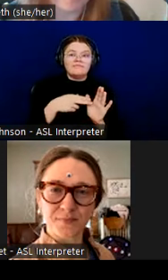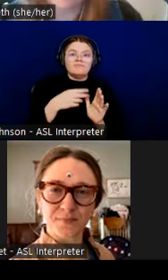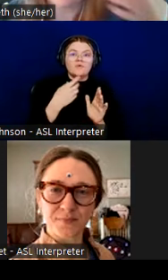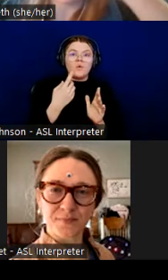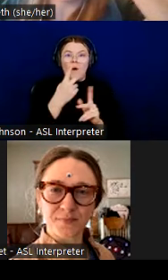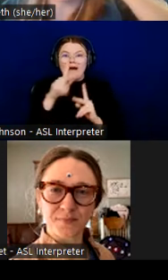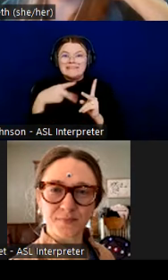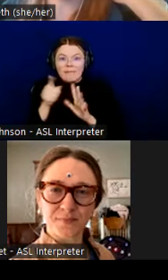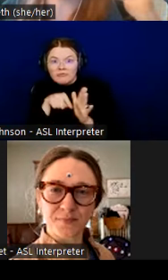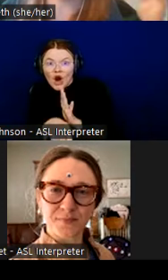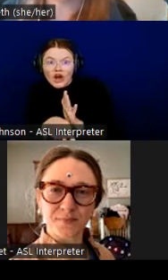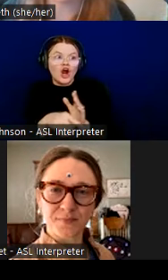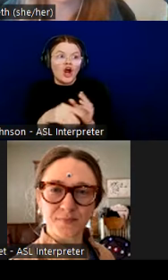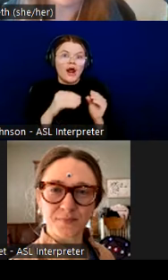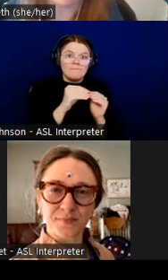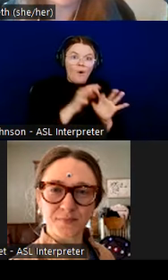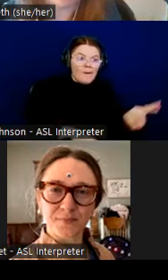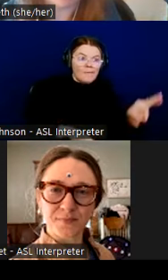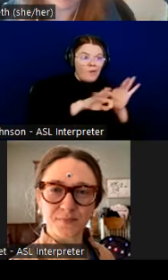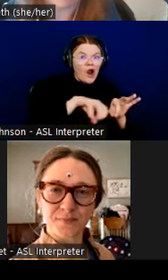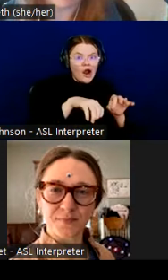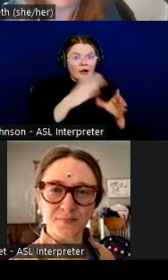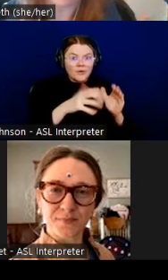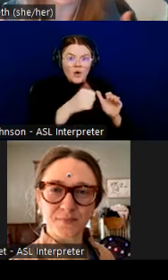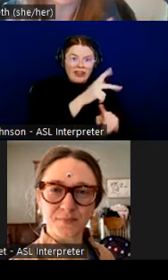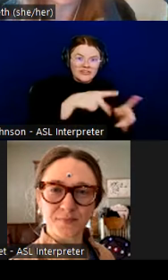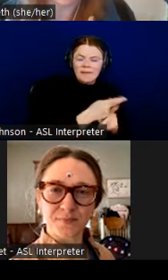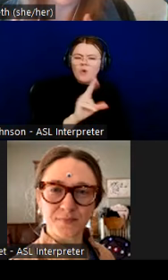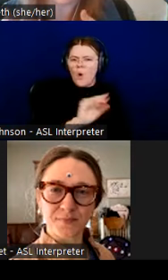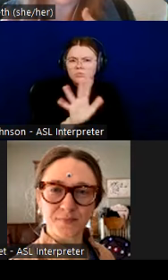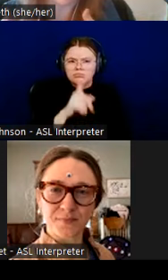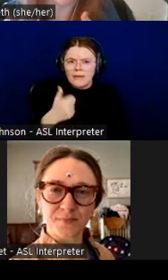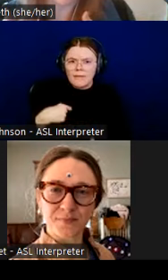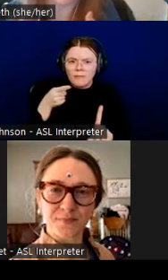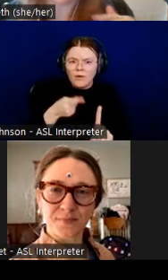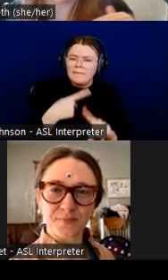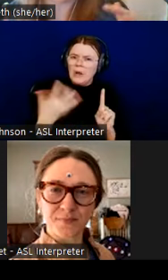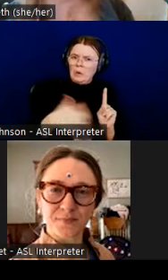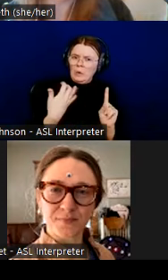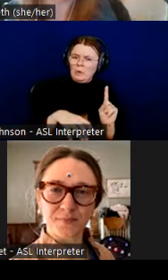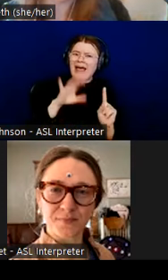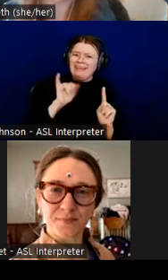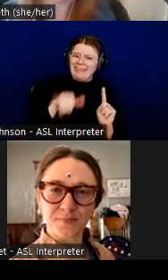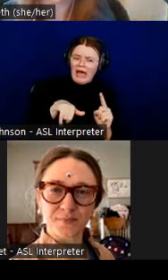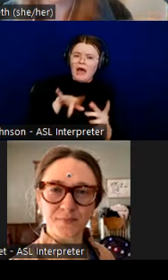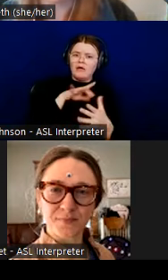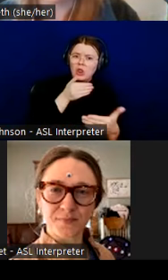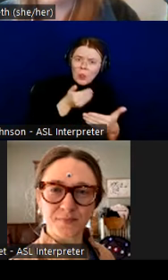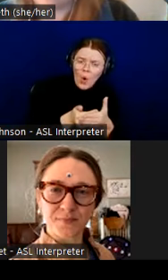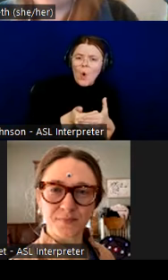important than others, but I am saying it's a little messed up that close, intimate relationship results in less